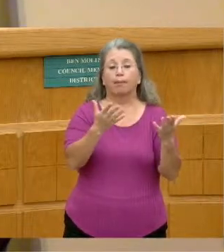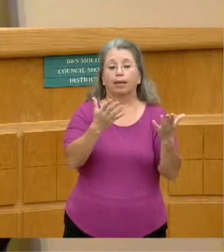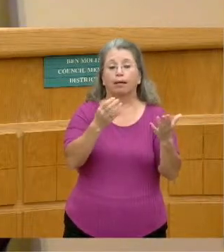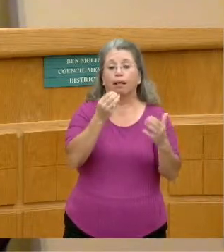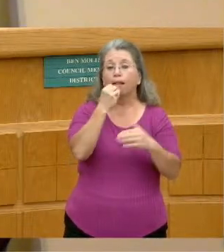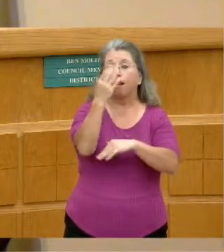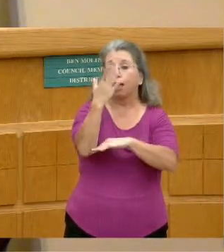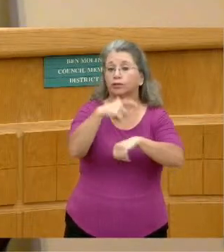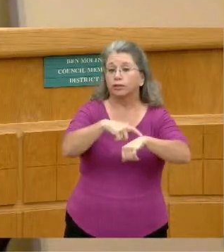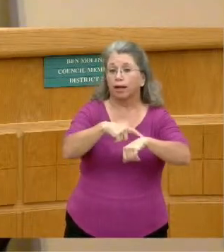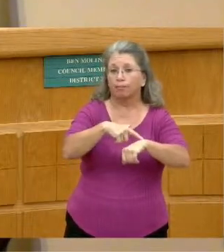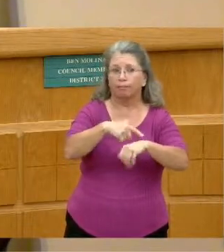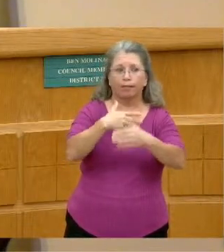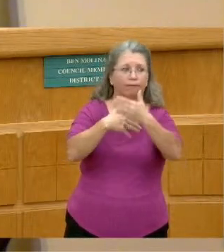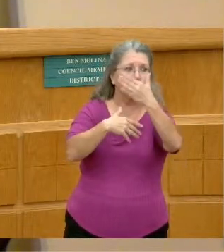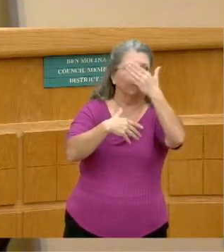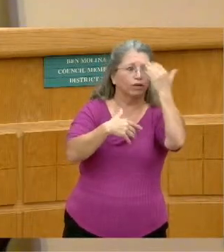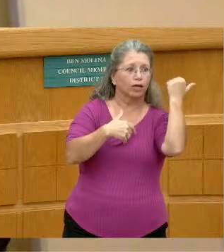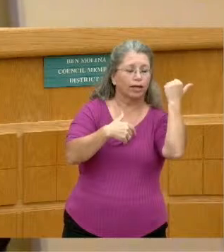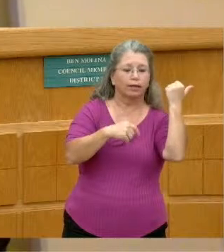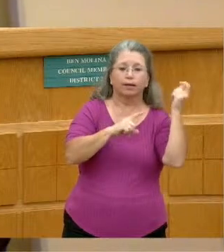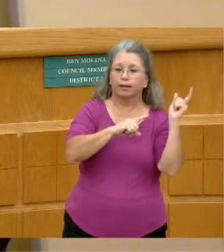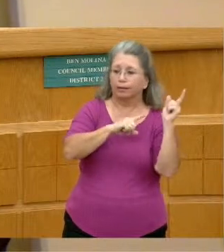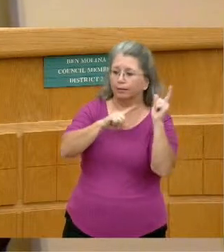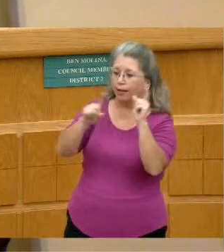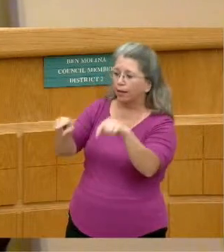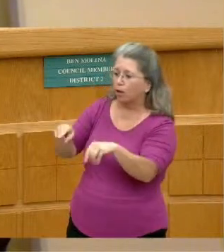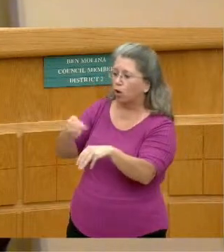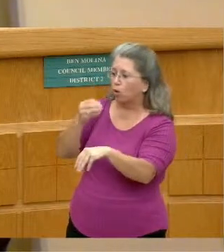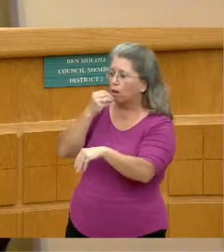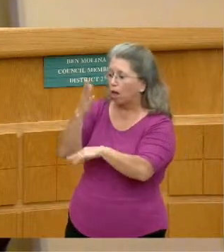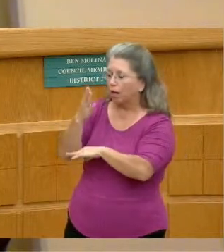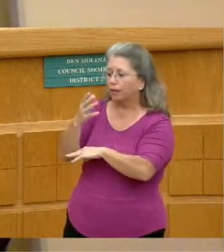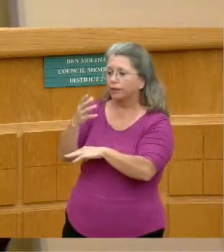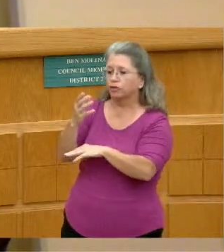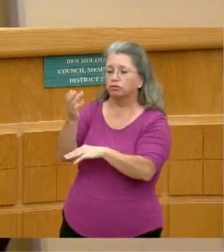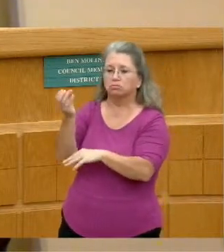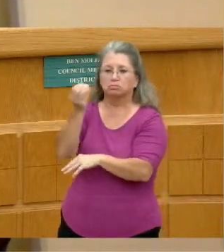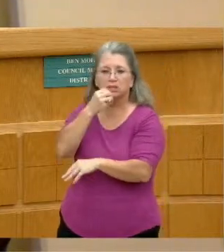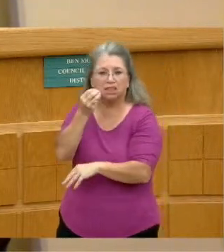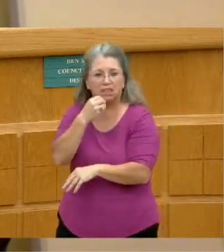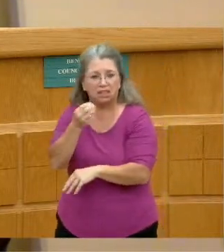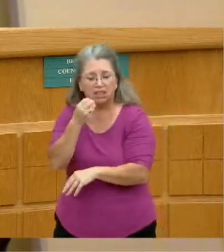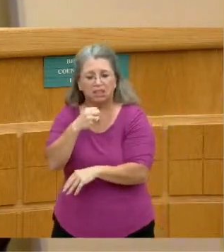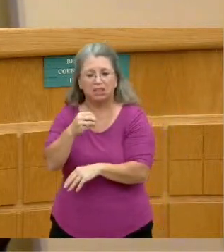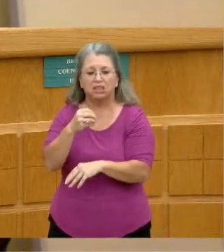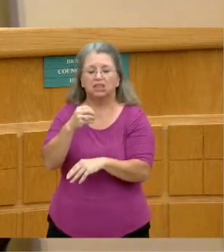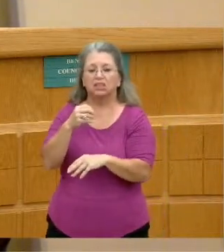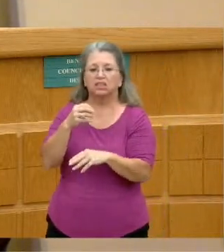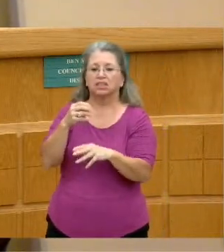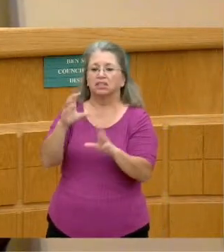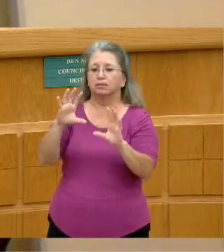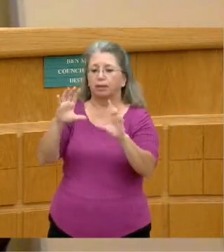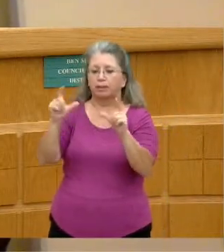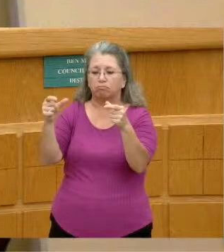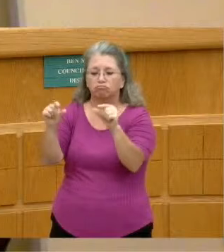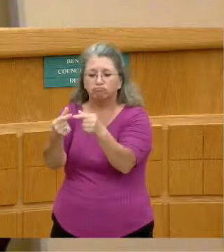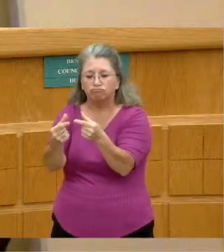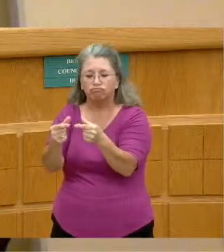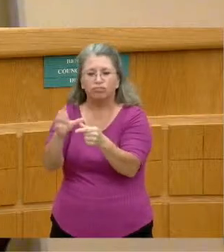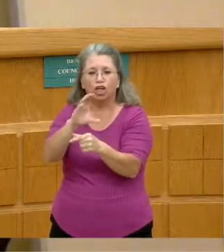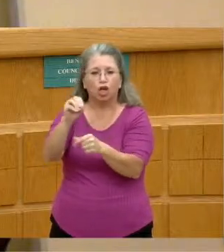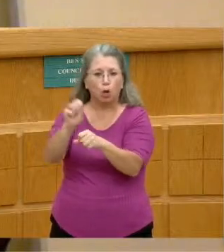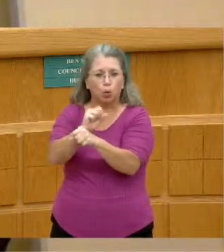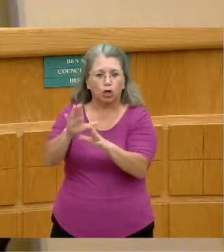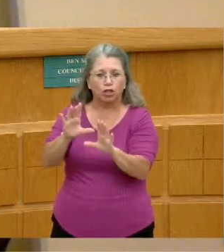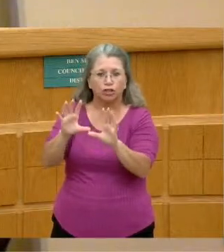forget. They're going to lunch, they know they have to take off their mask. They take off their masks, they get with their other coworkers, they start enjoying